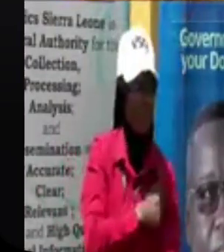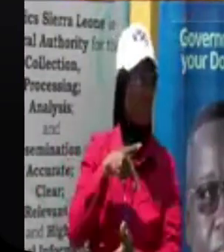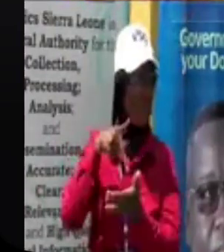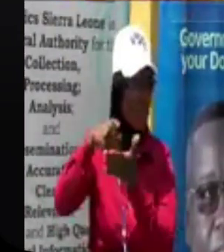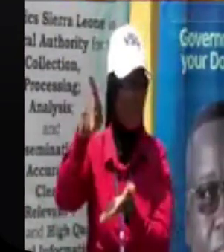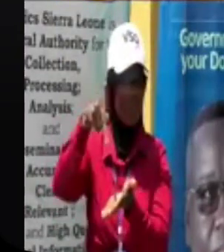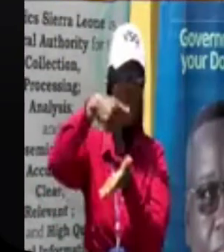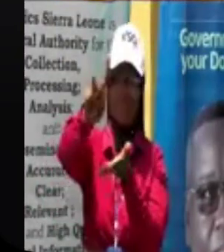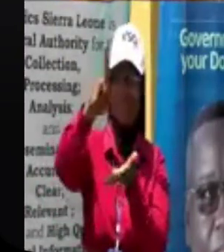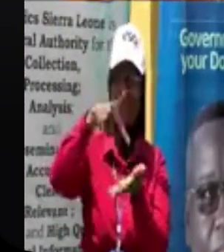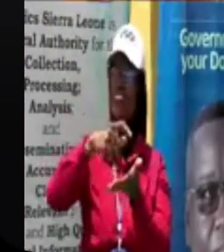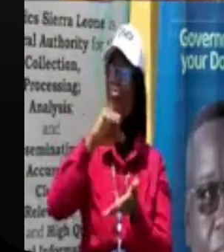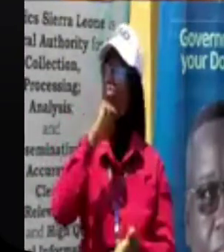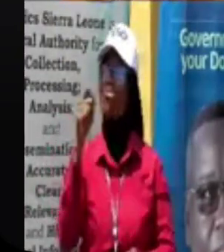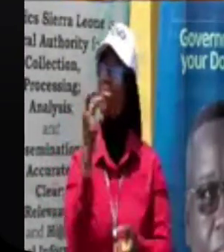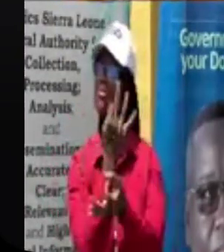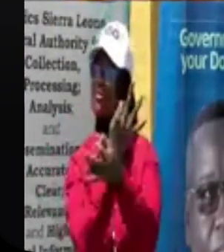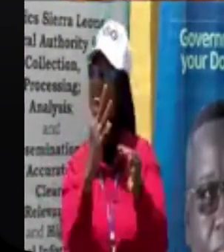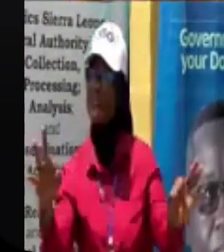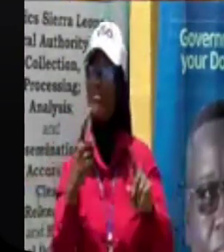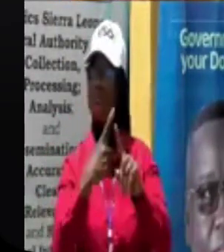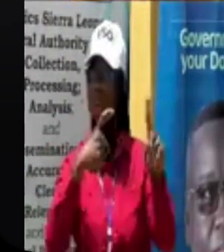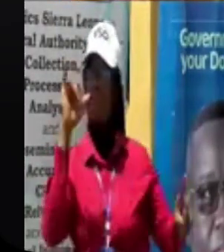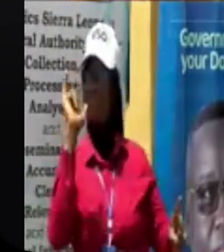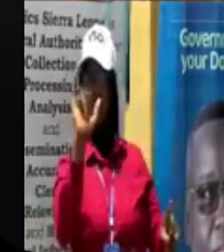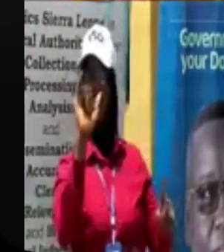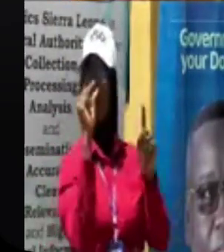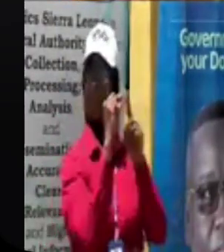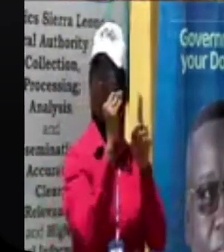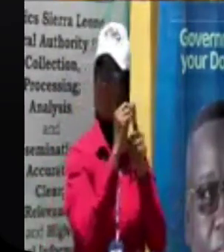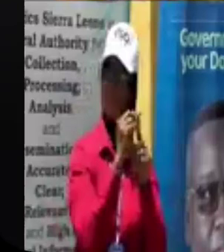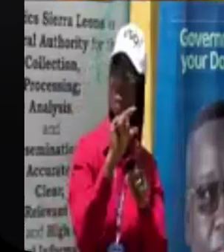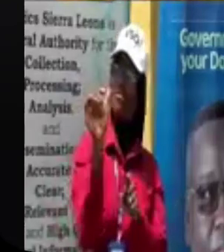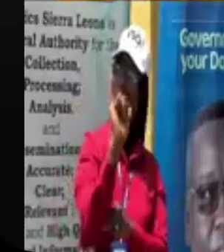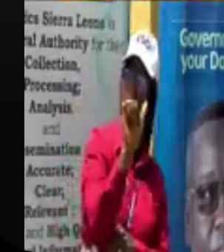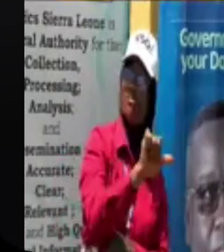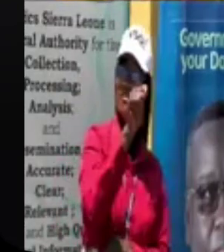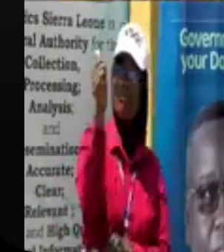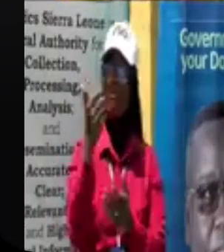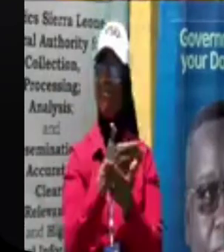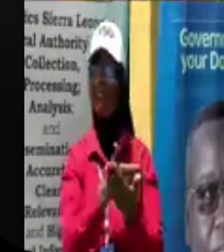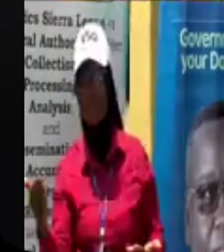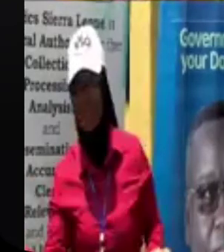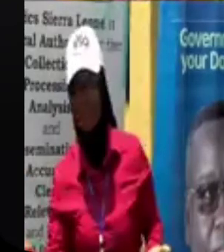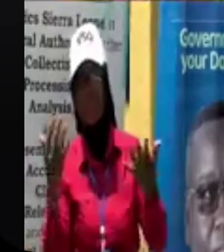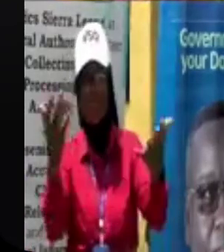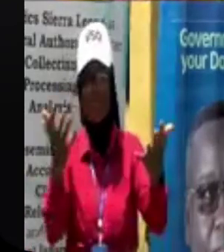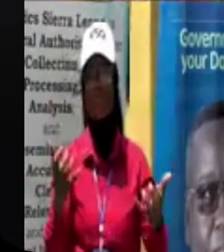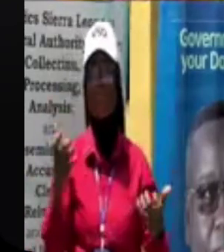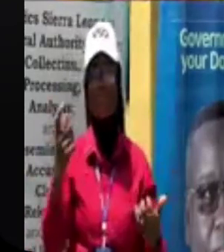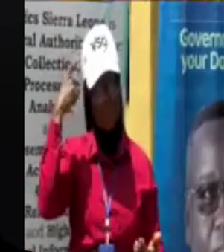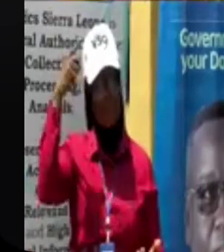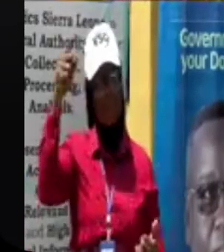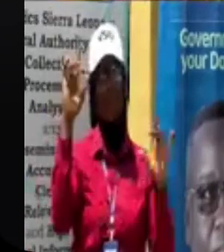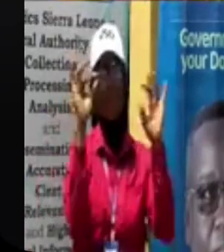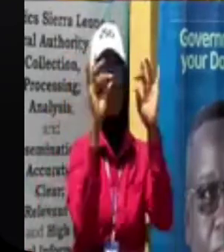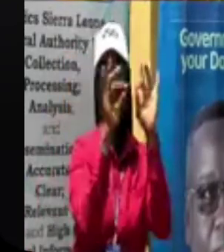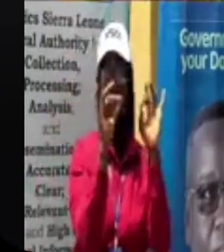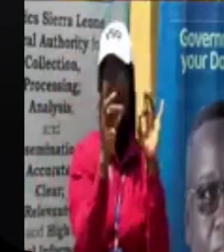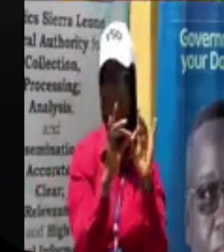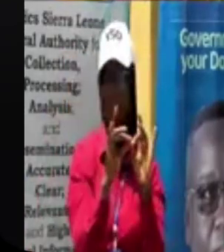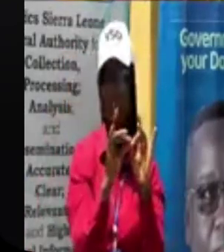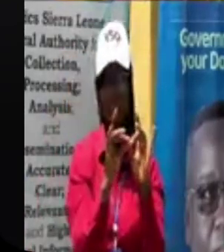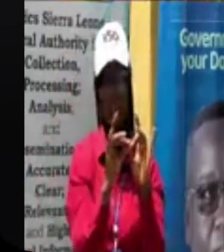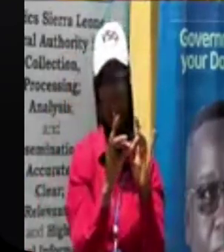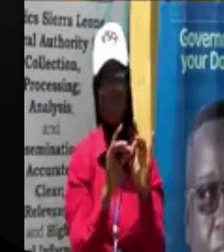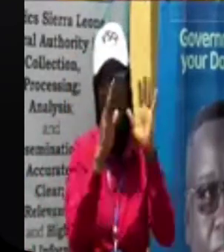pay. So that is it, a quote from Danny. So also another thing, I want for recommend, as